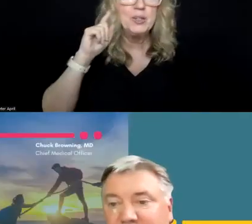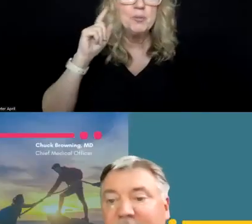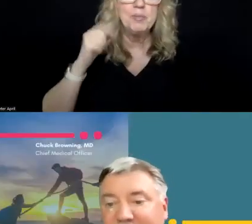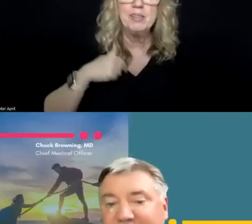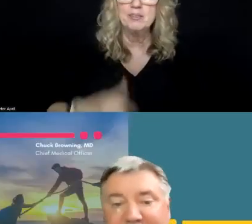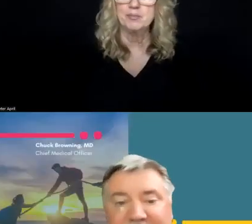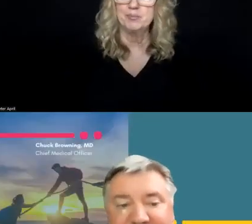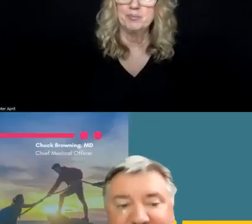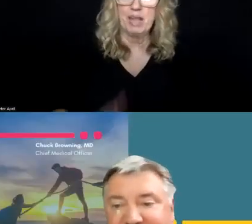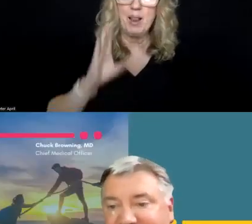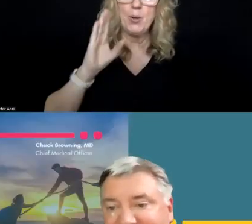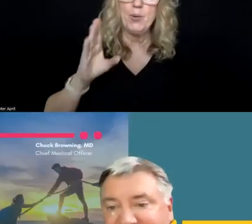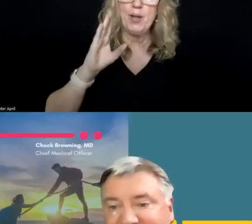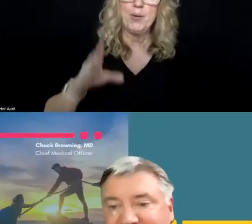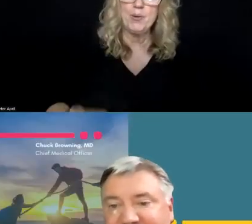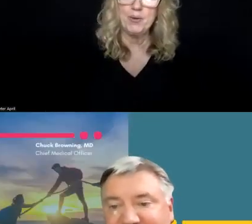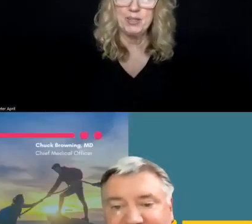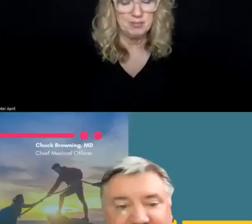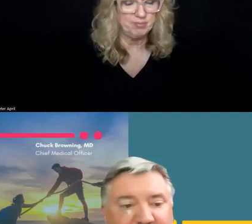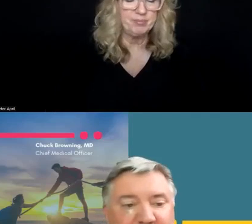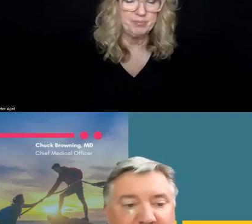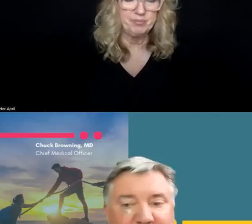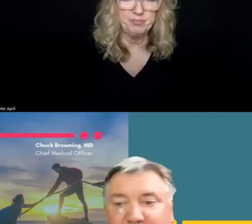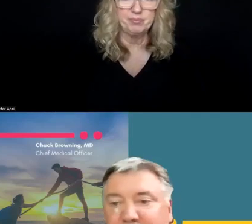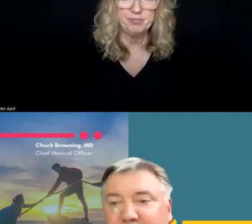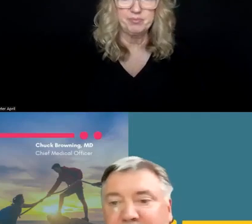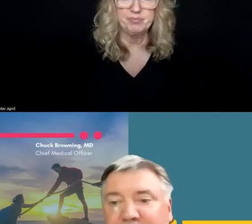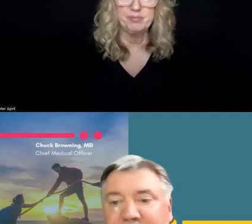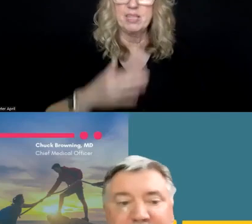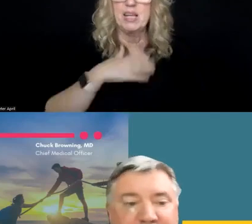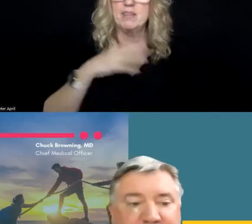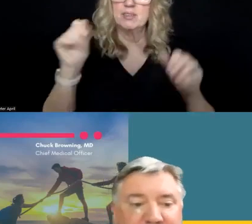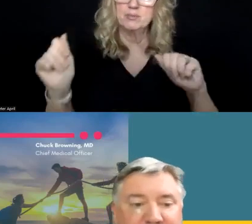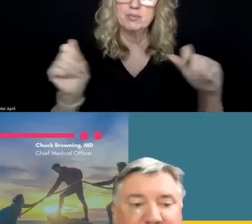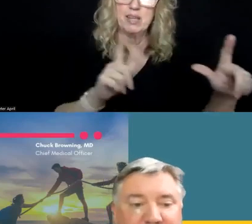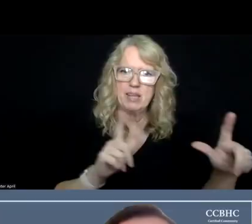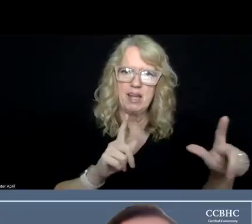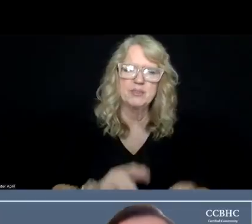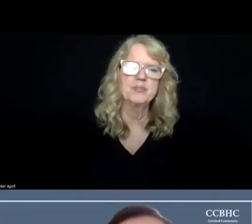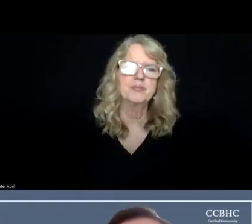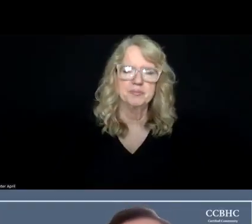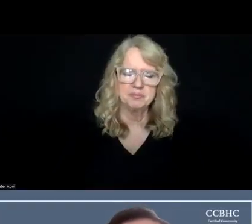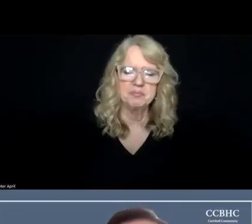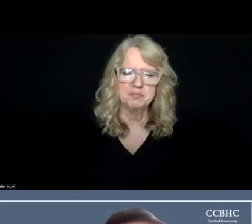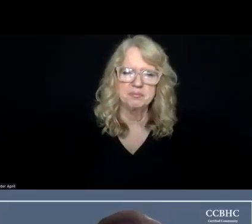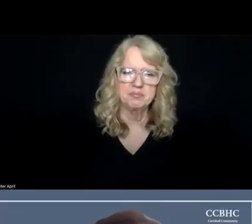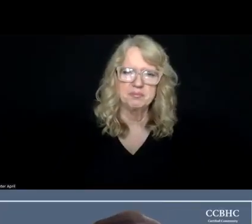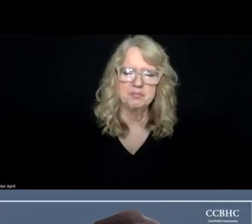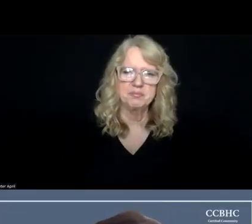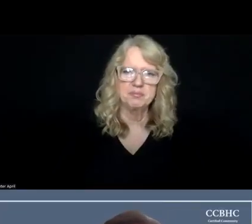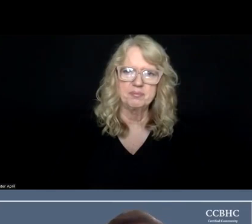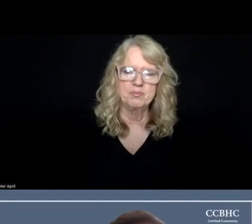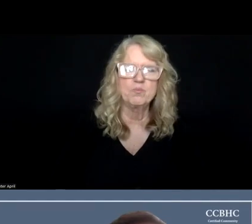Good. Yes, sir. Okay, great. And I did have some slides. I don't know if folks were able to put those up. Okay, perfect. All right, so I